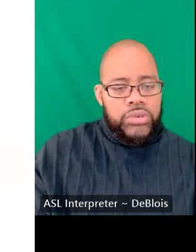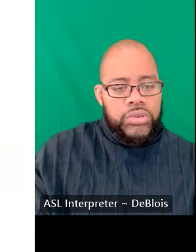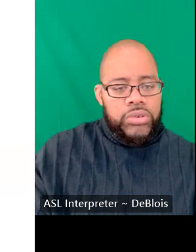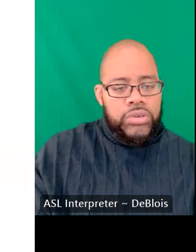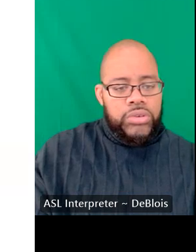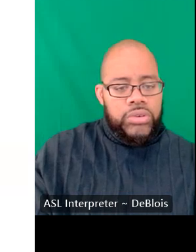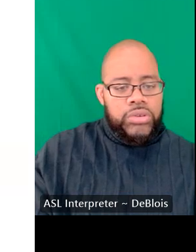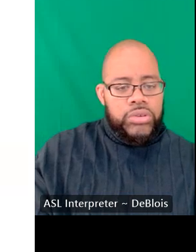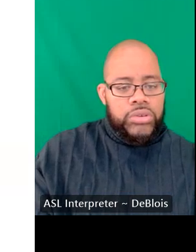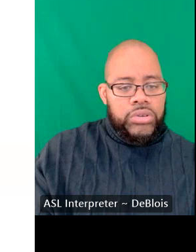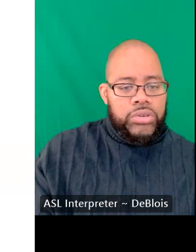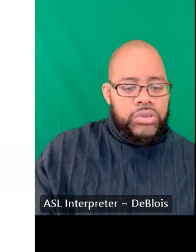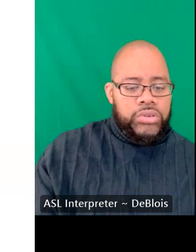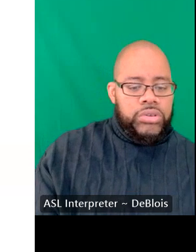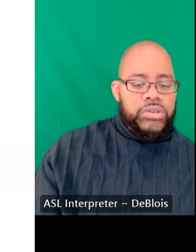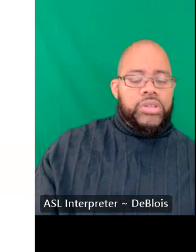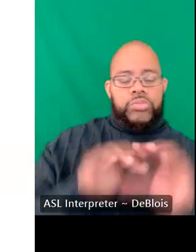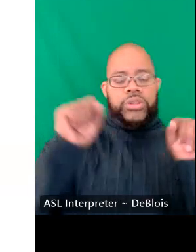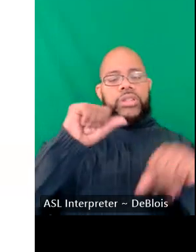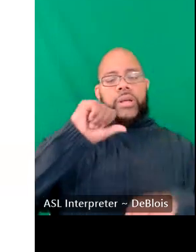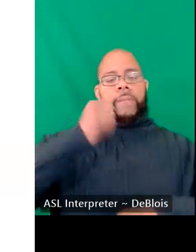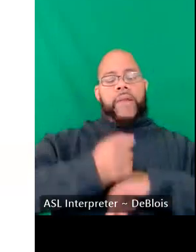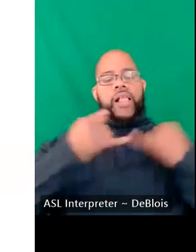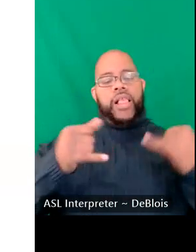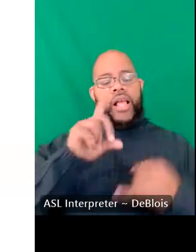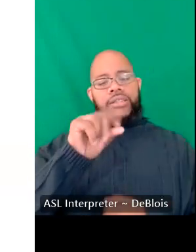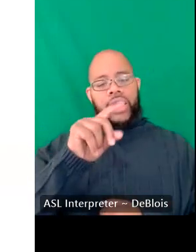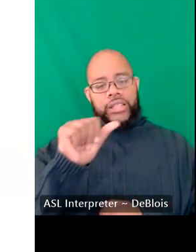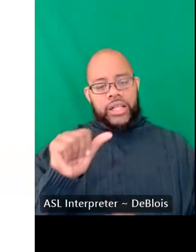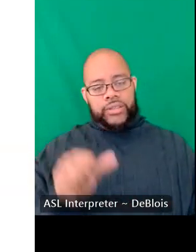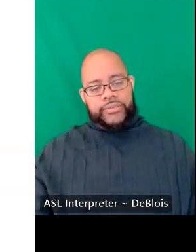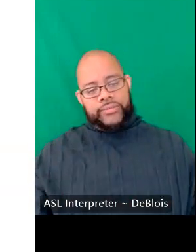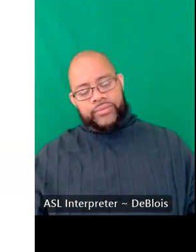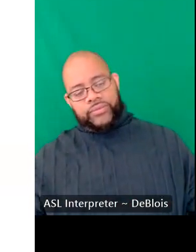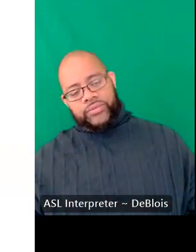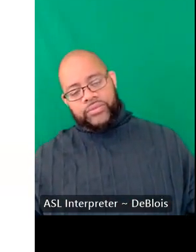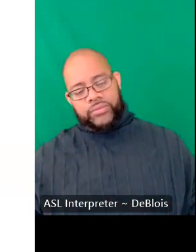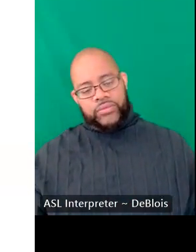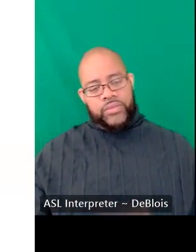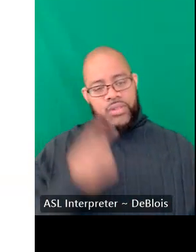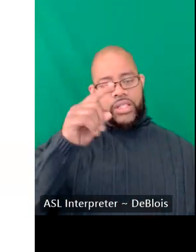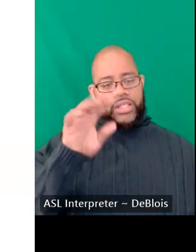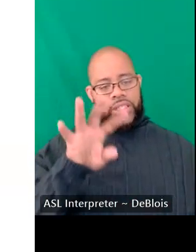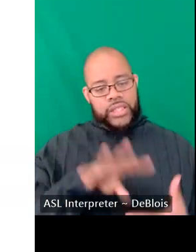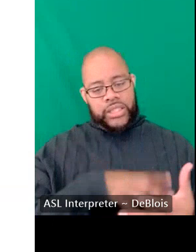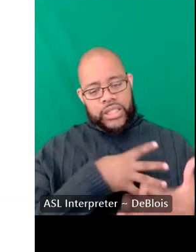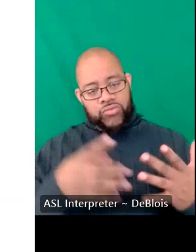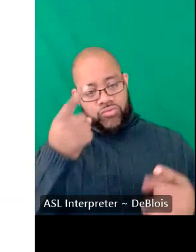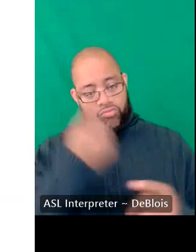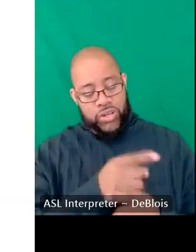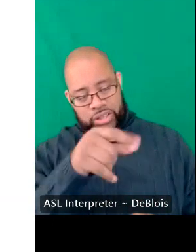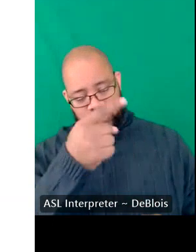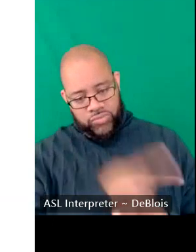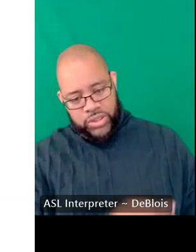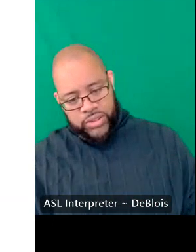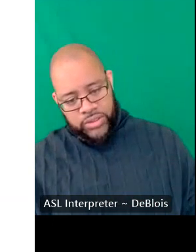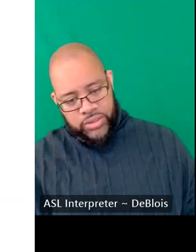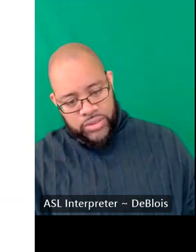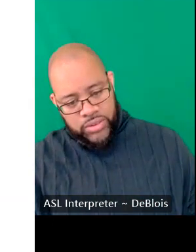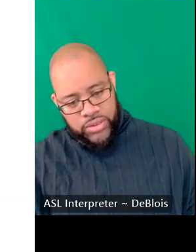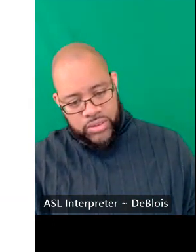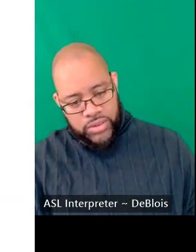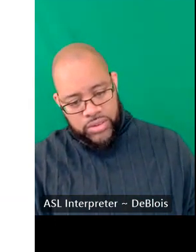think it's the presidential baseline data. So I think it is scheduled. I think that's correct. I mean,